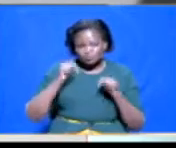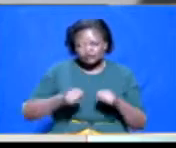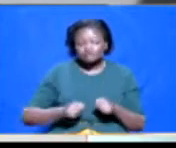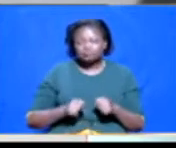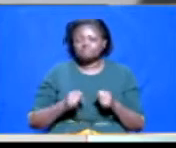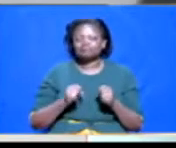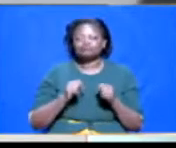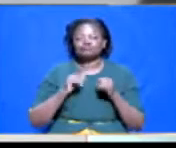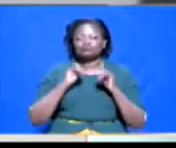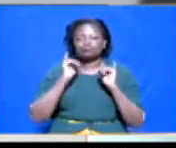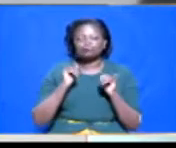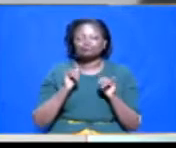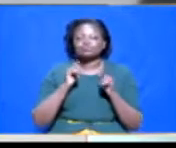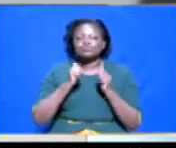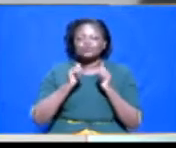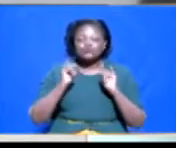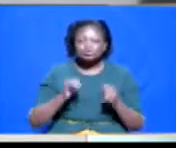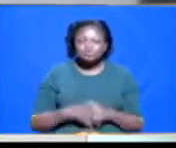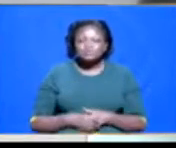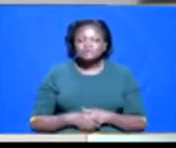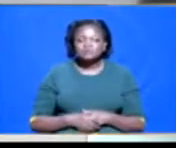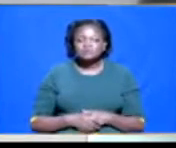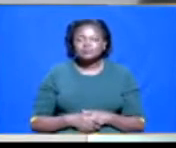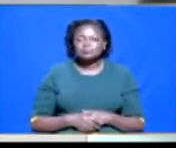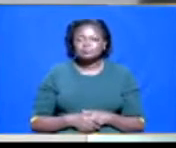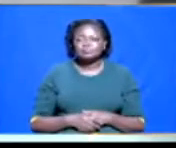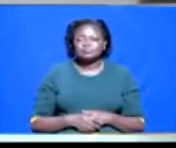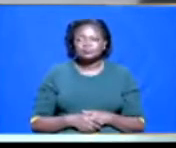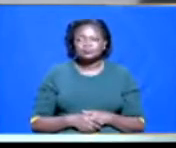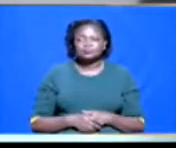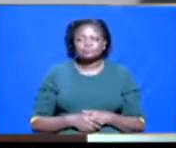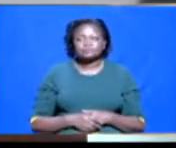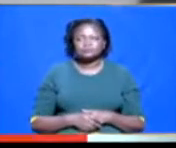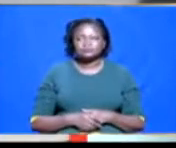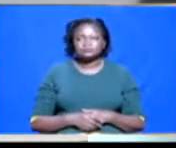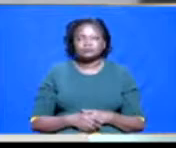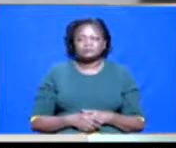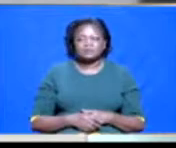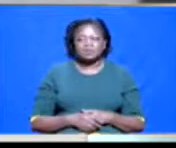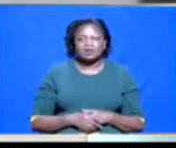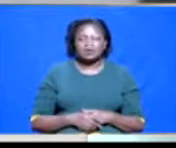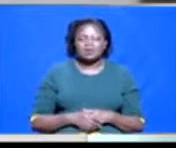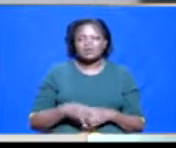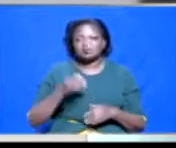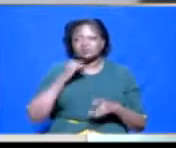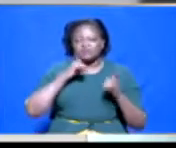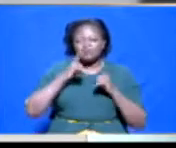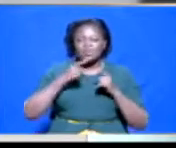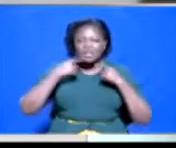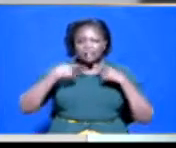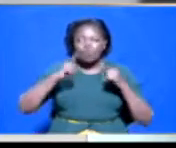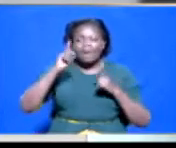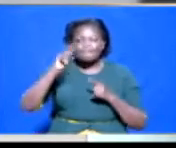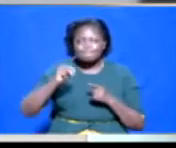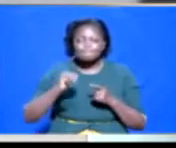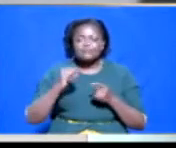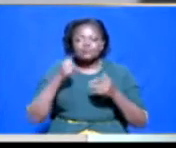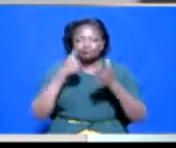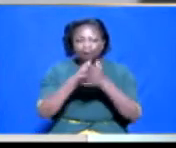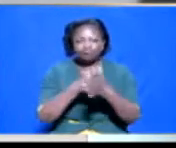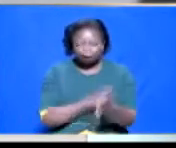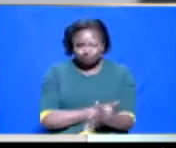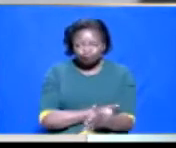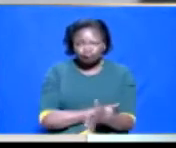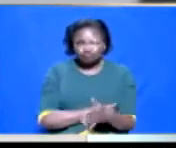With me, Richard Munga. Now on to a top story tonight, whereby Safaricom has announced the 1 million shillings sponsorship deal for